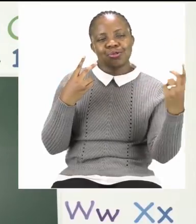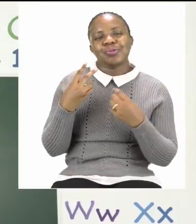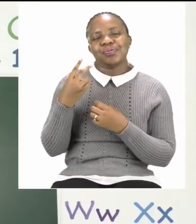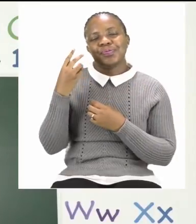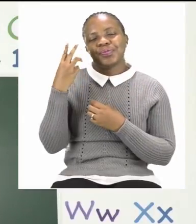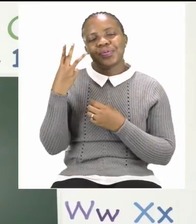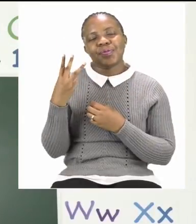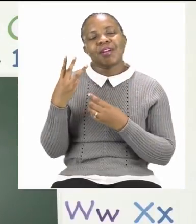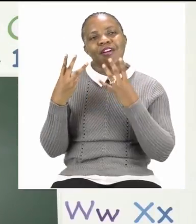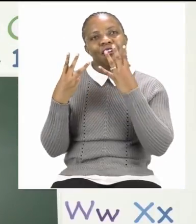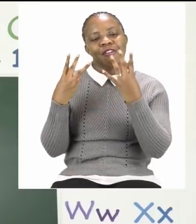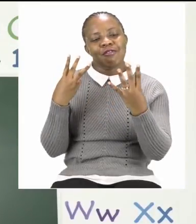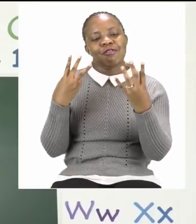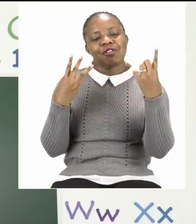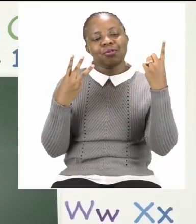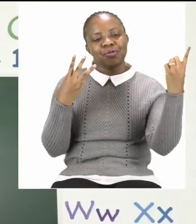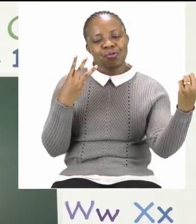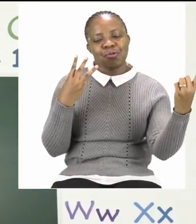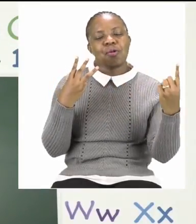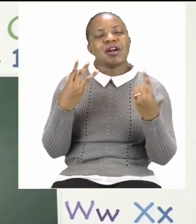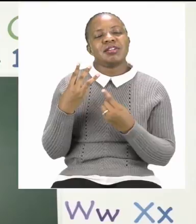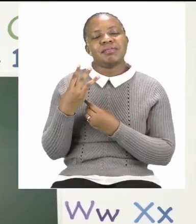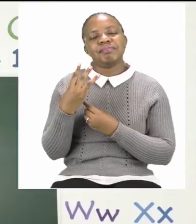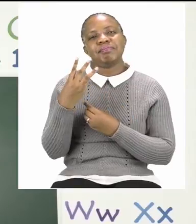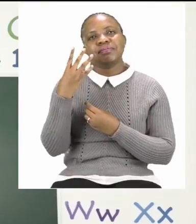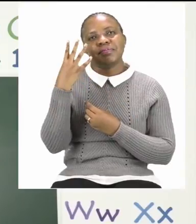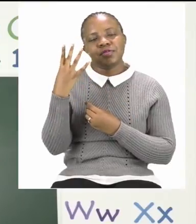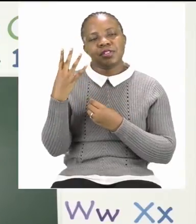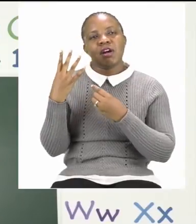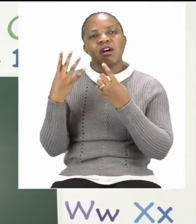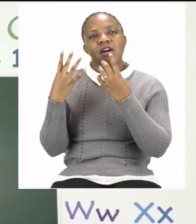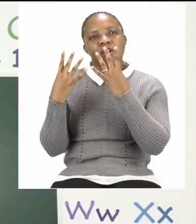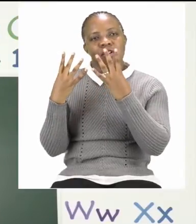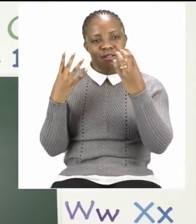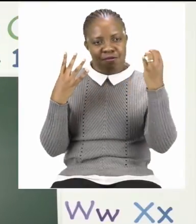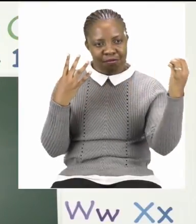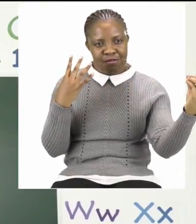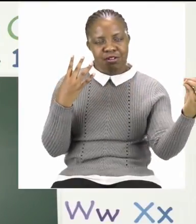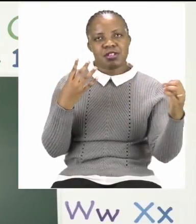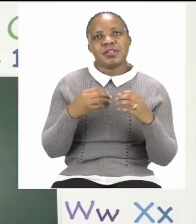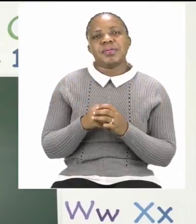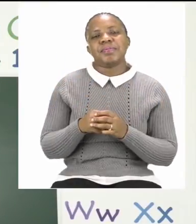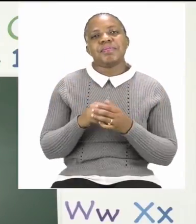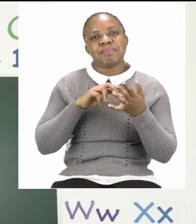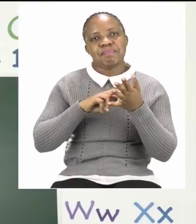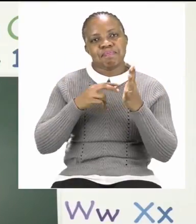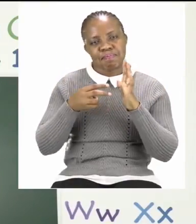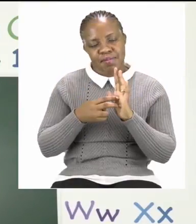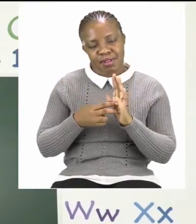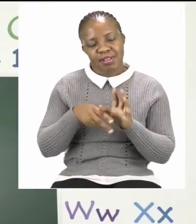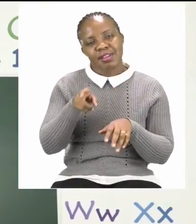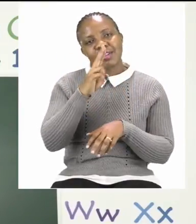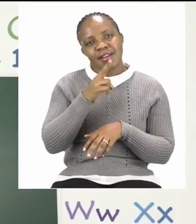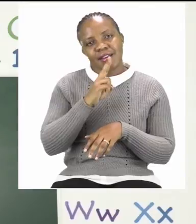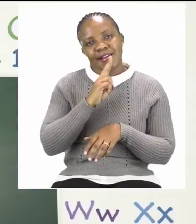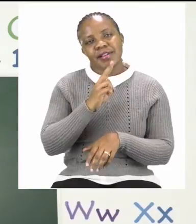40. So our answer, boys and girls, is 40. May you